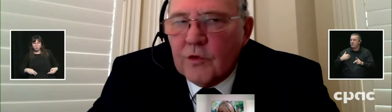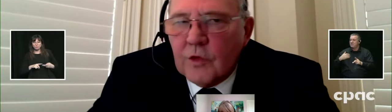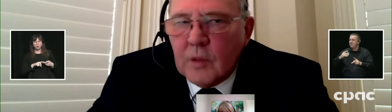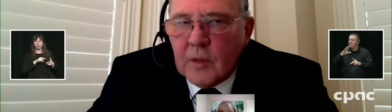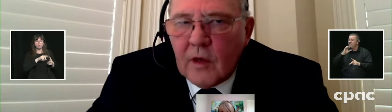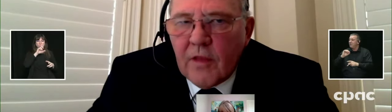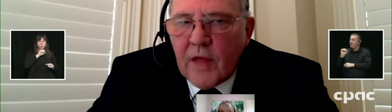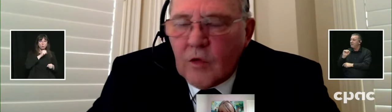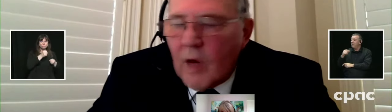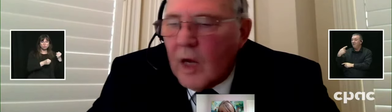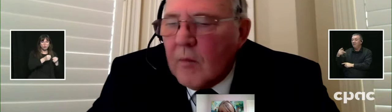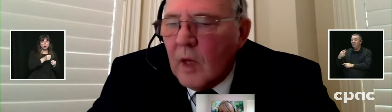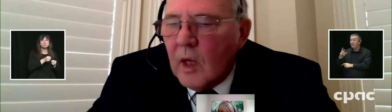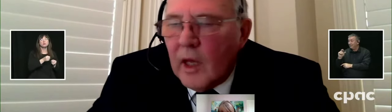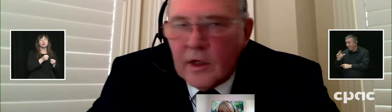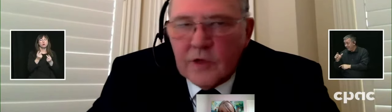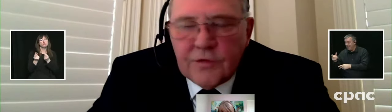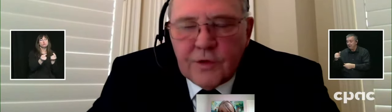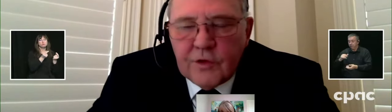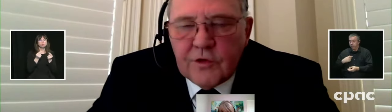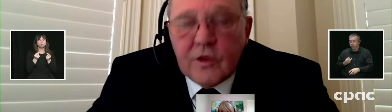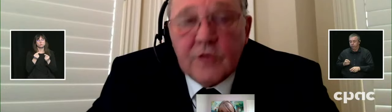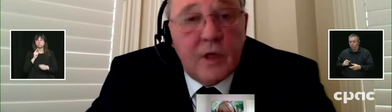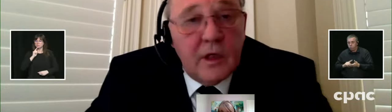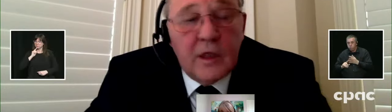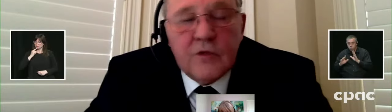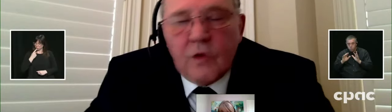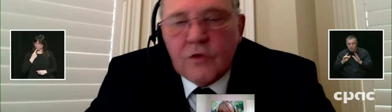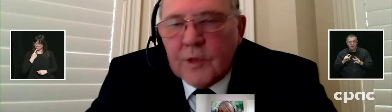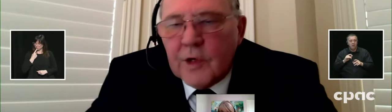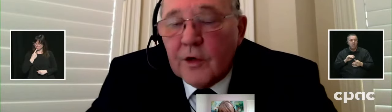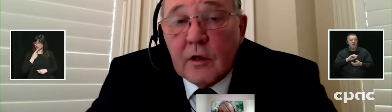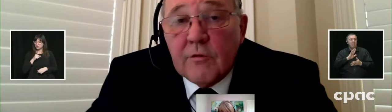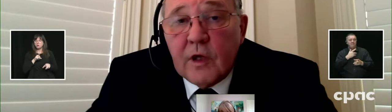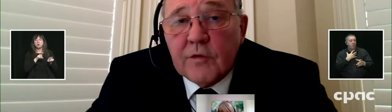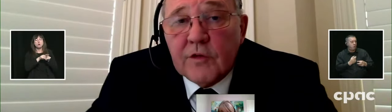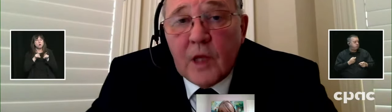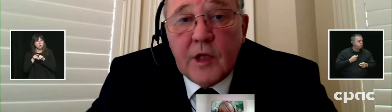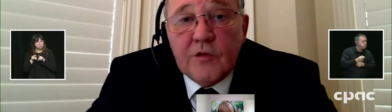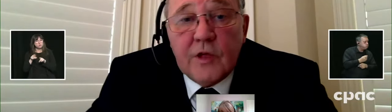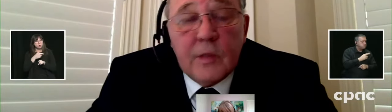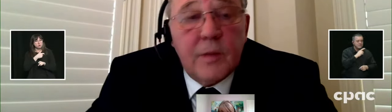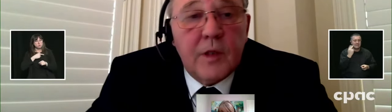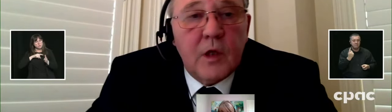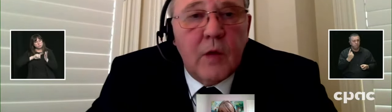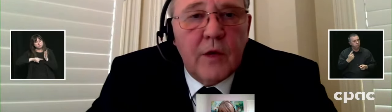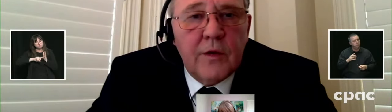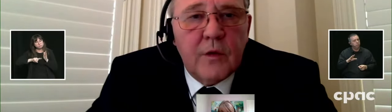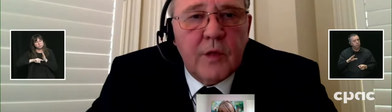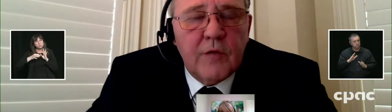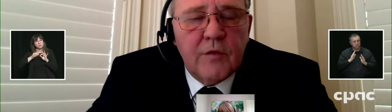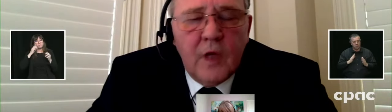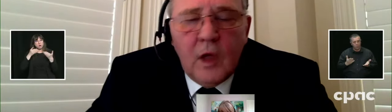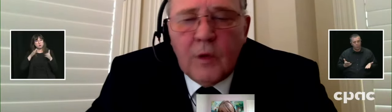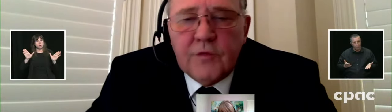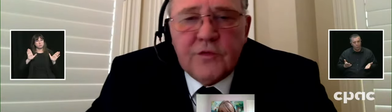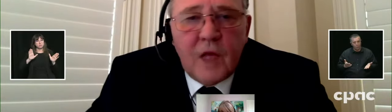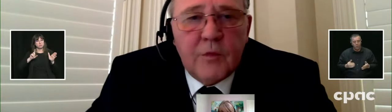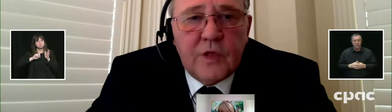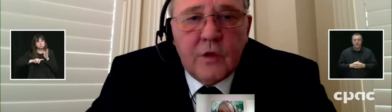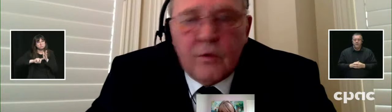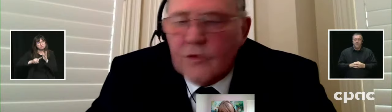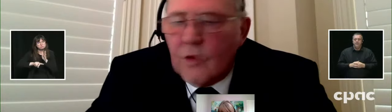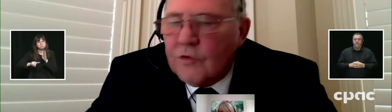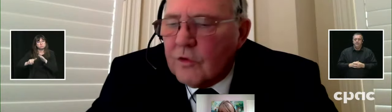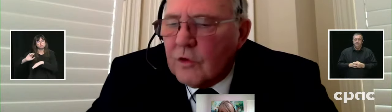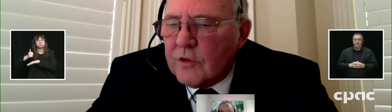order to commit that crime. And it is very serious. It is also an area of examination in the public inquiry that we have established